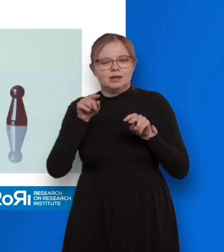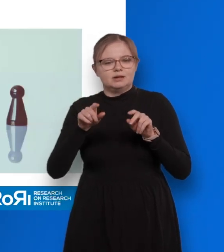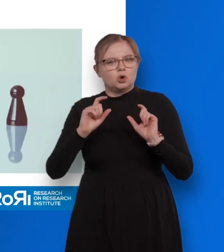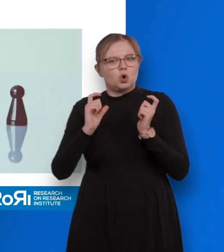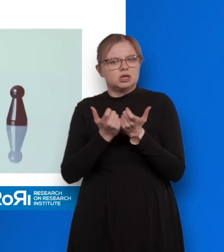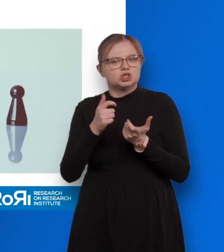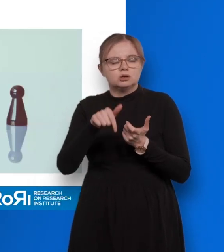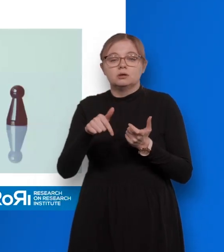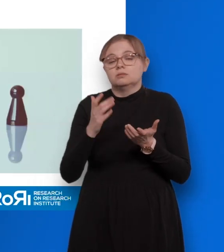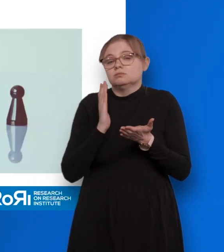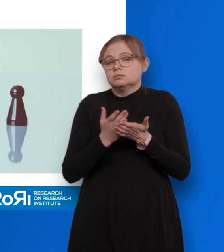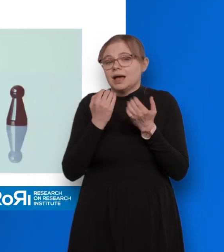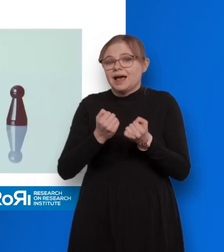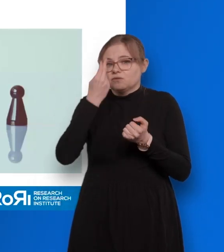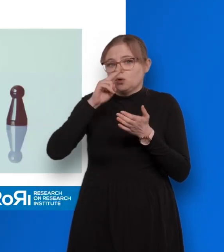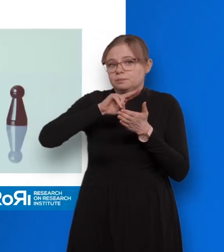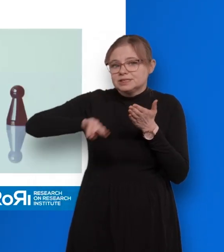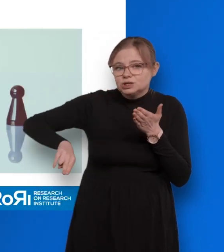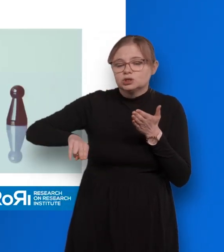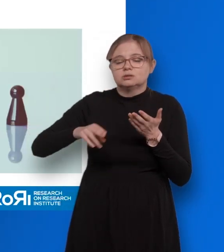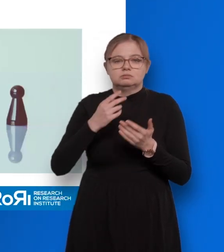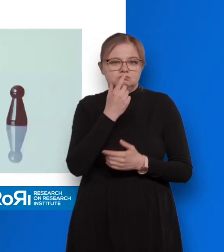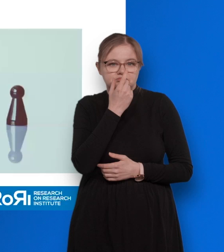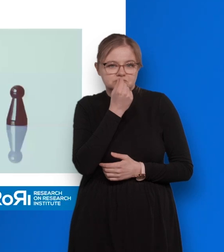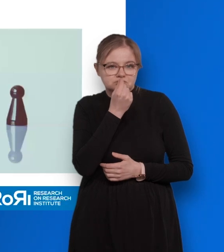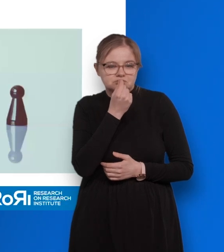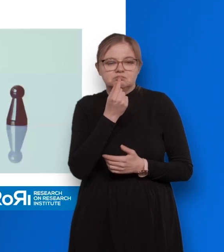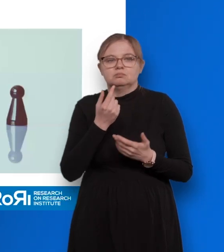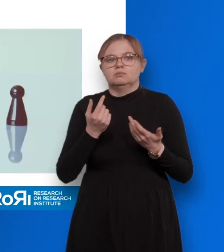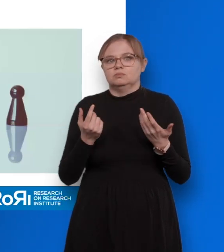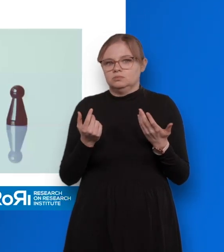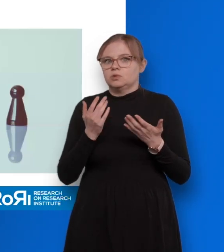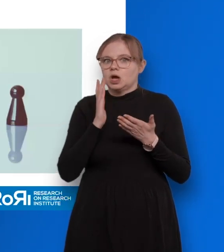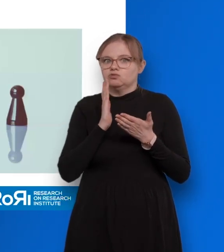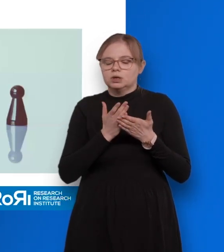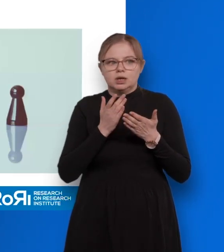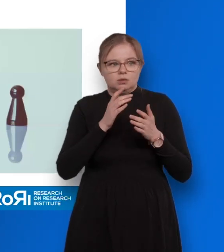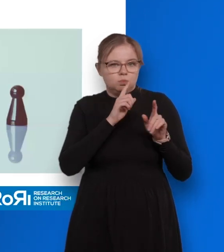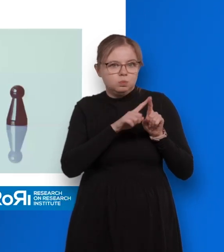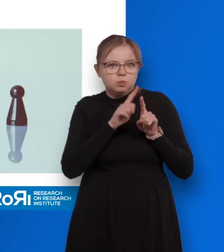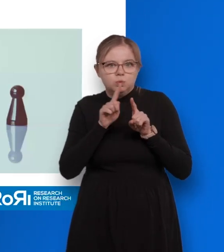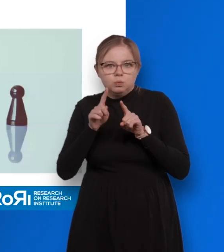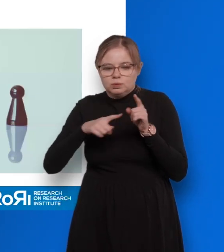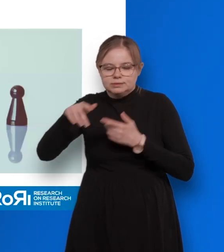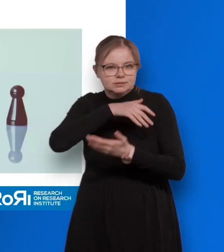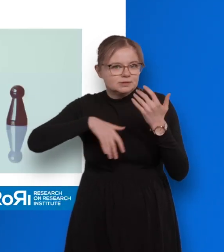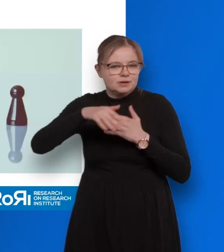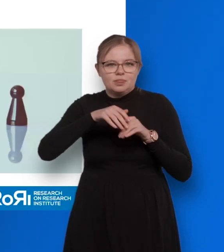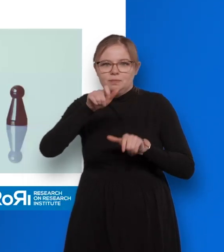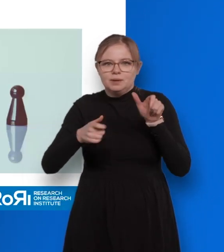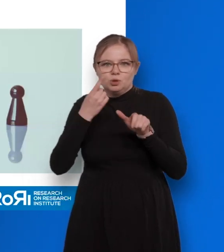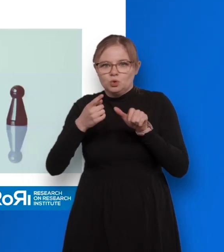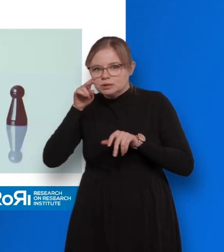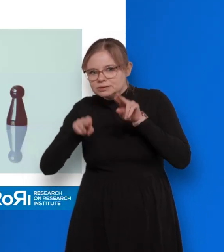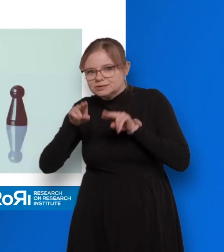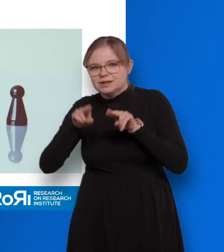college. It involves anonymization. It has the potential to really diversify the pool of